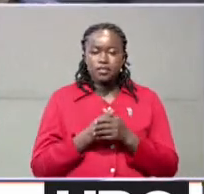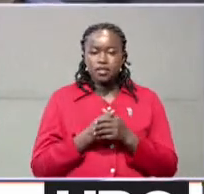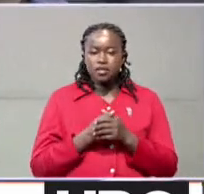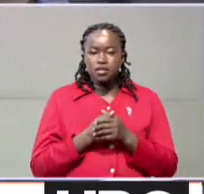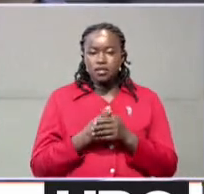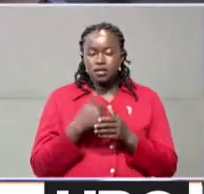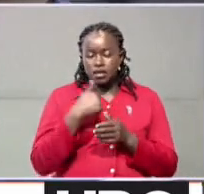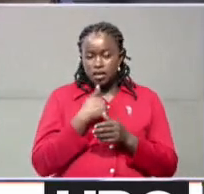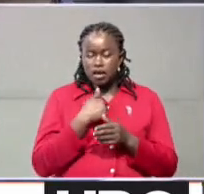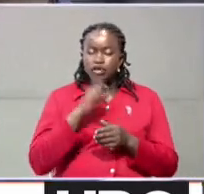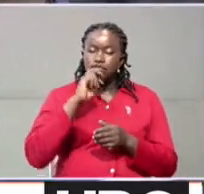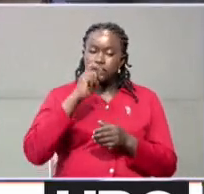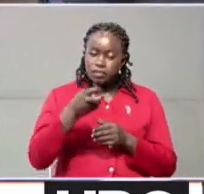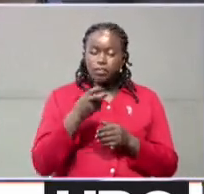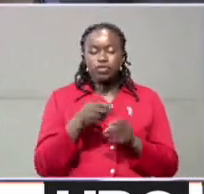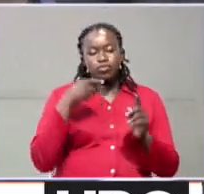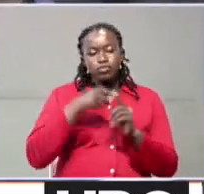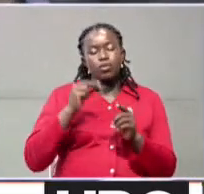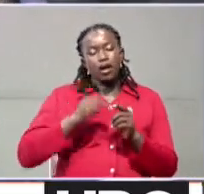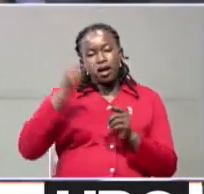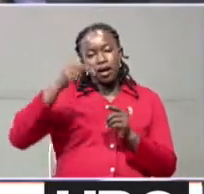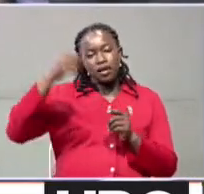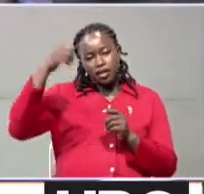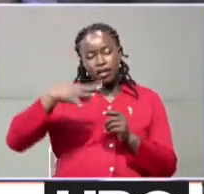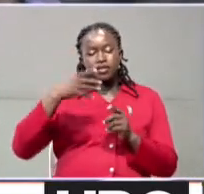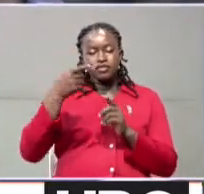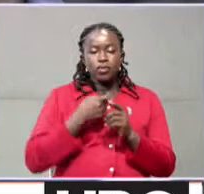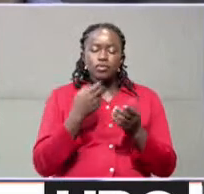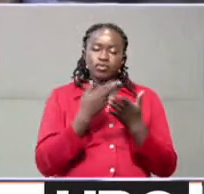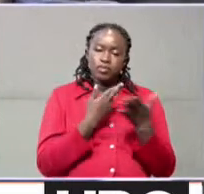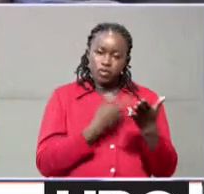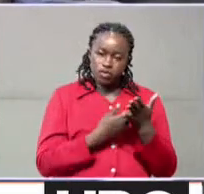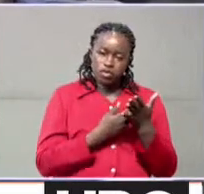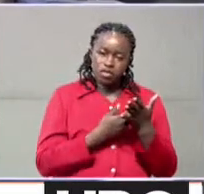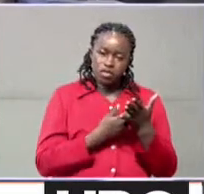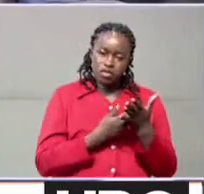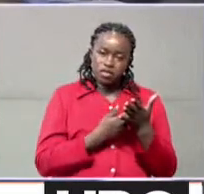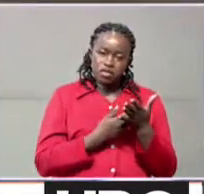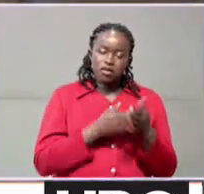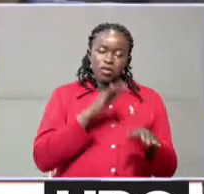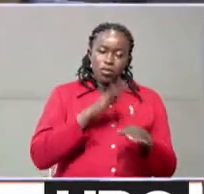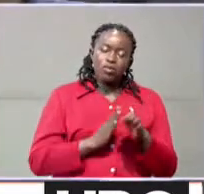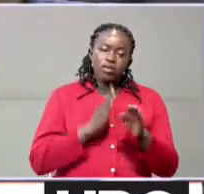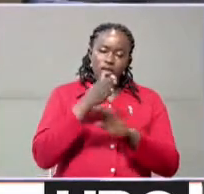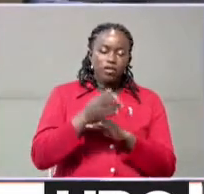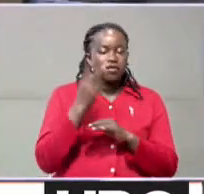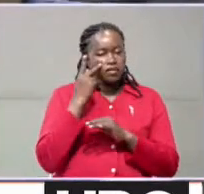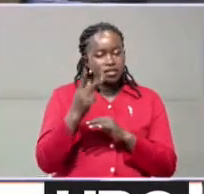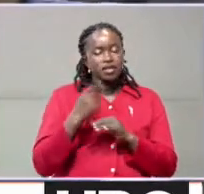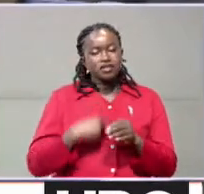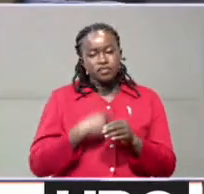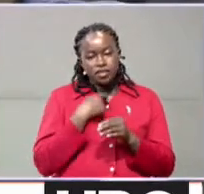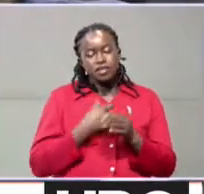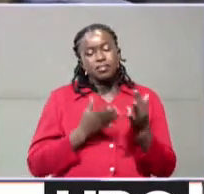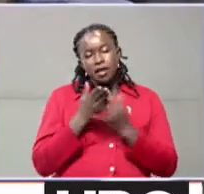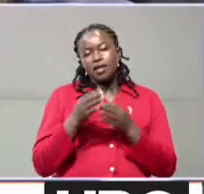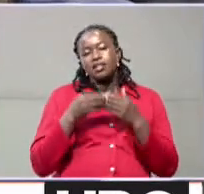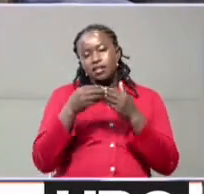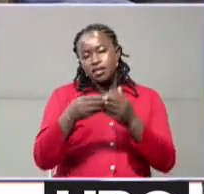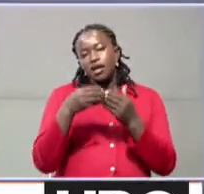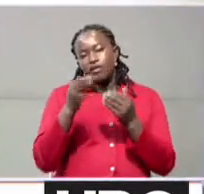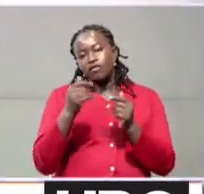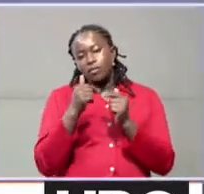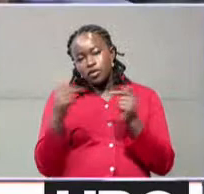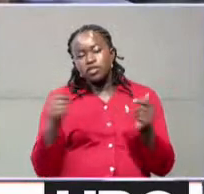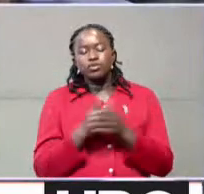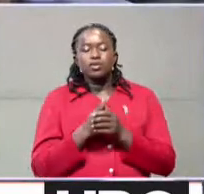i respond to the highlights from the report on the oversight visit by the lead of opposition and